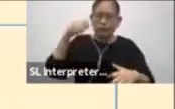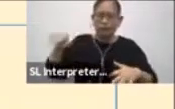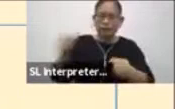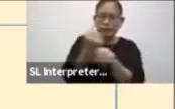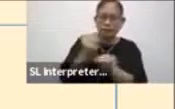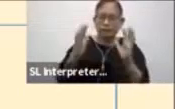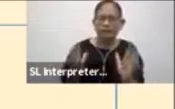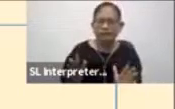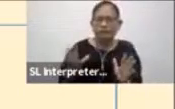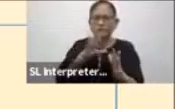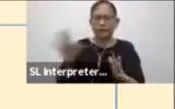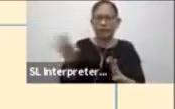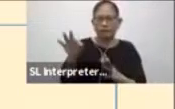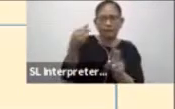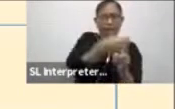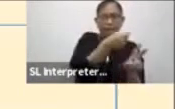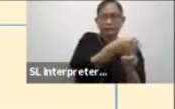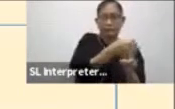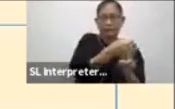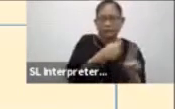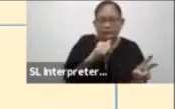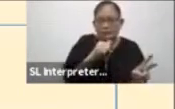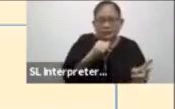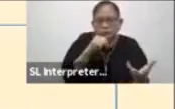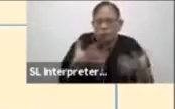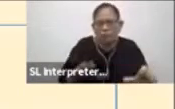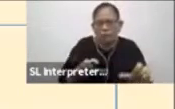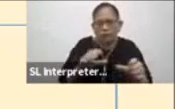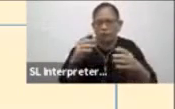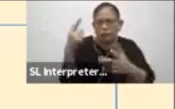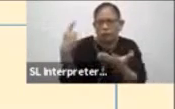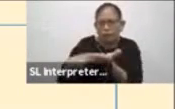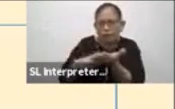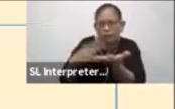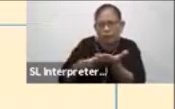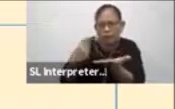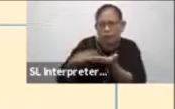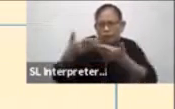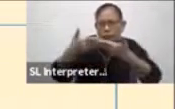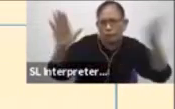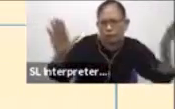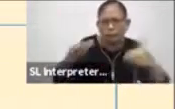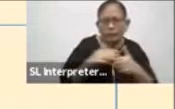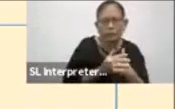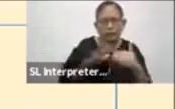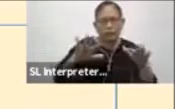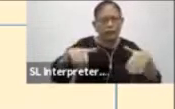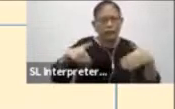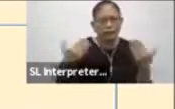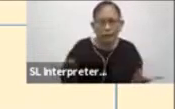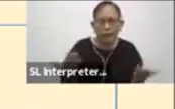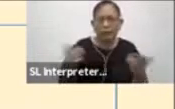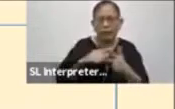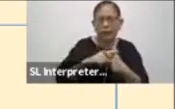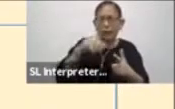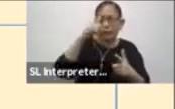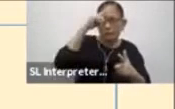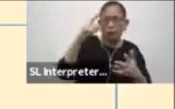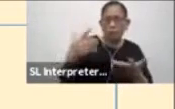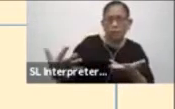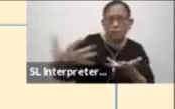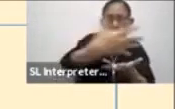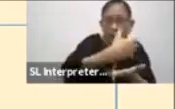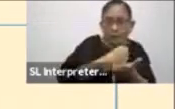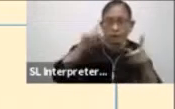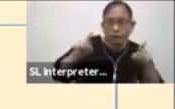this openly. So the use of COBO collect application and followed by the in-depth interviews that, with